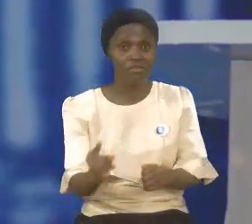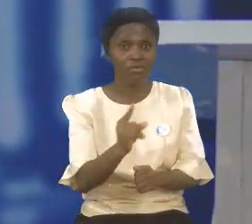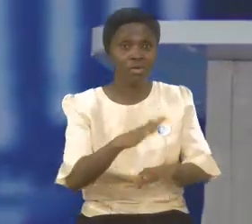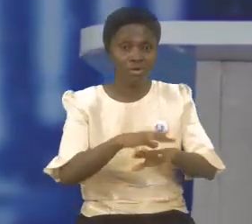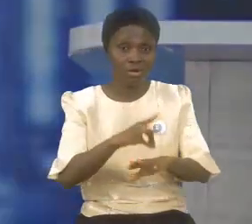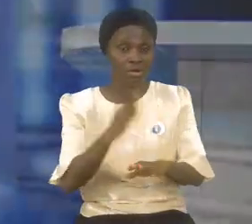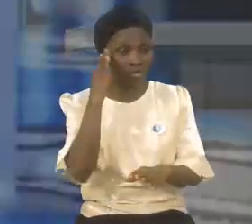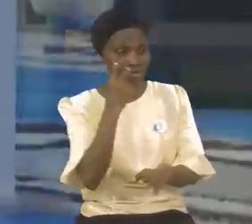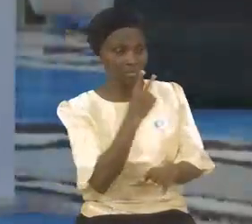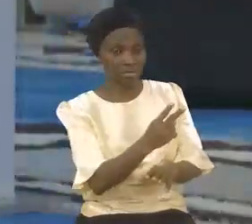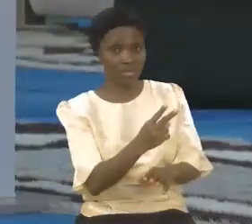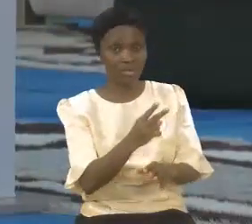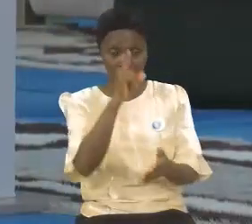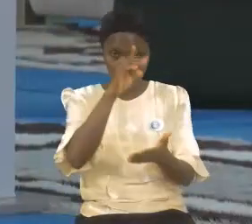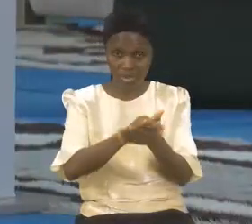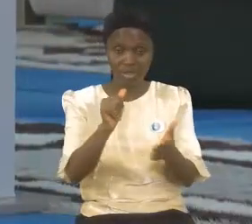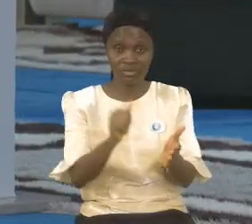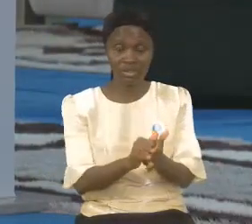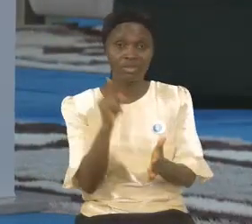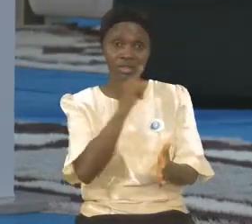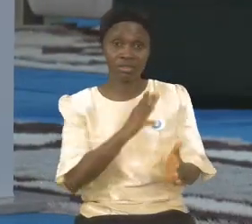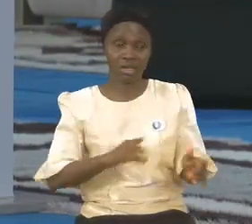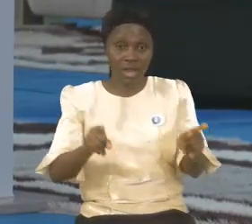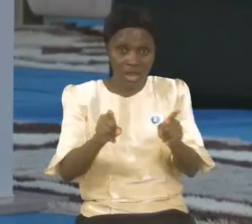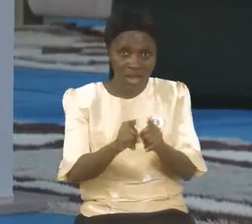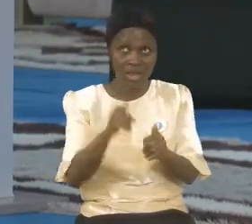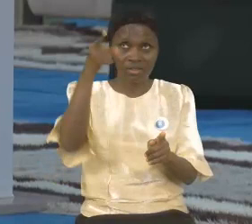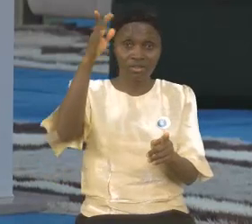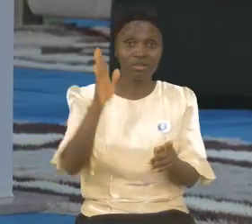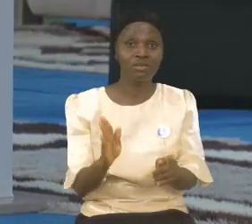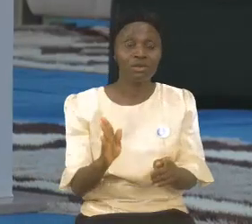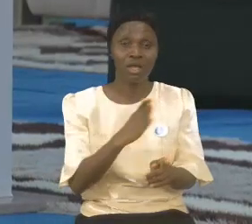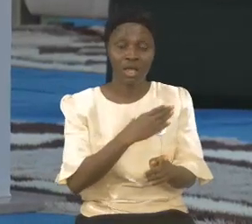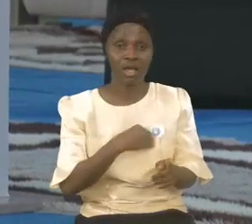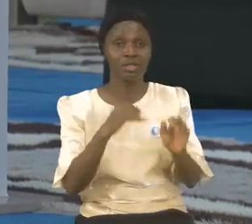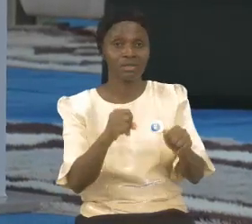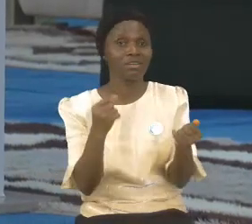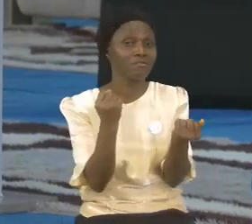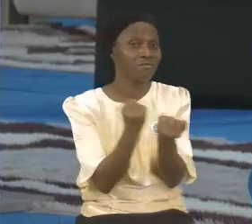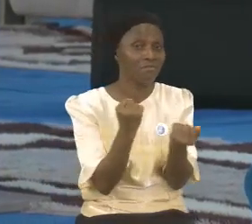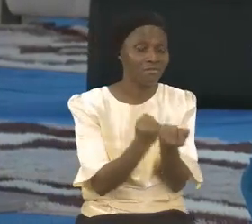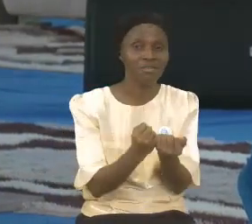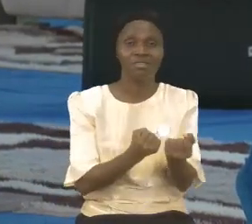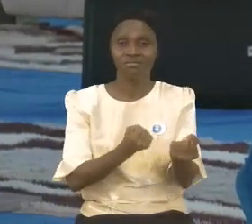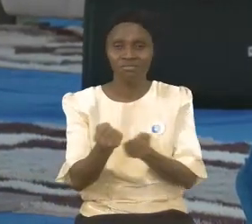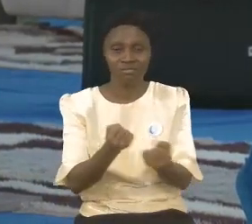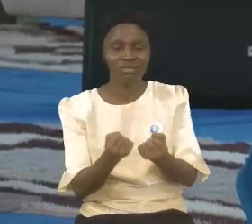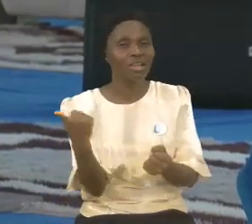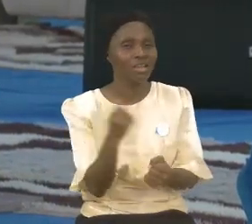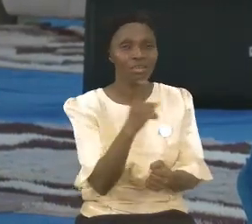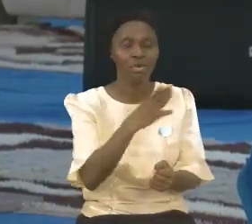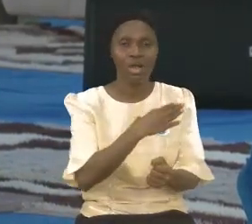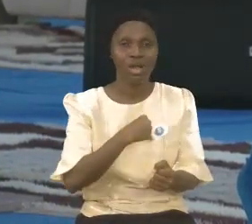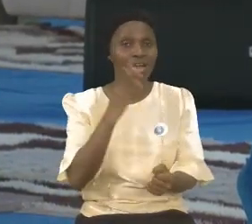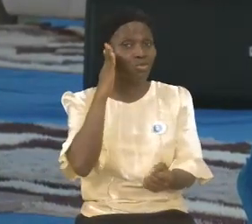can do anything. He can fight heaven, if he can fight earth, he can fight anyone, and he will destroy with brutal